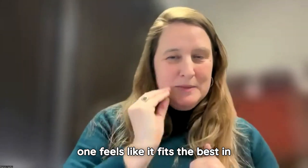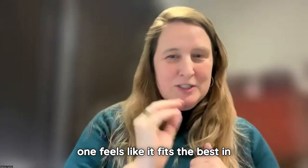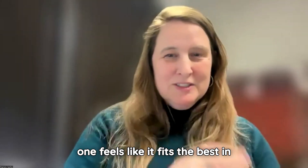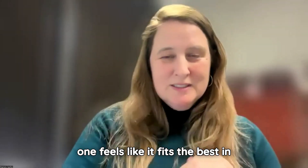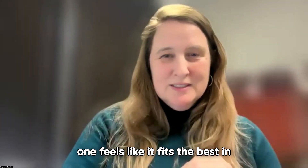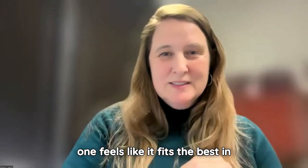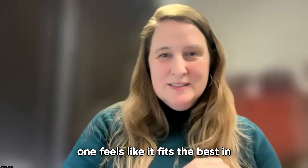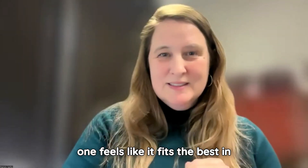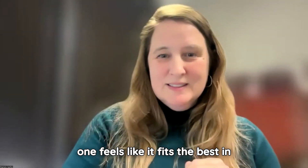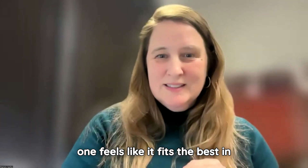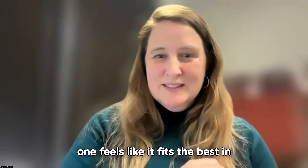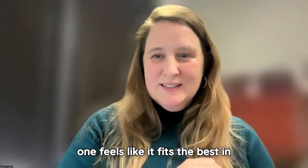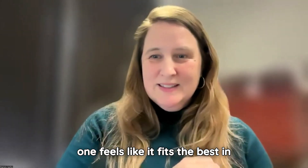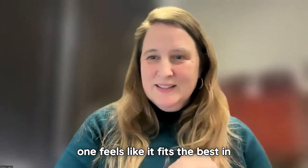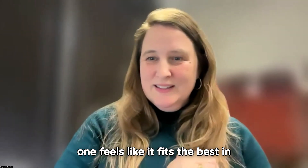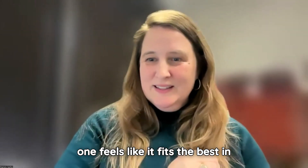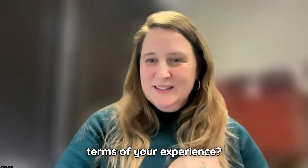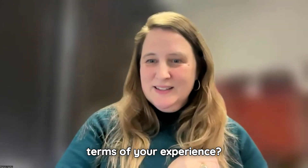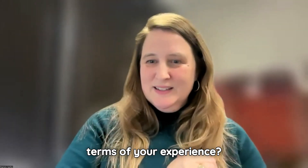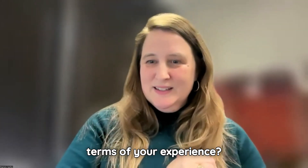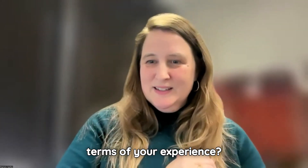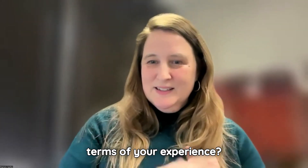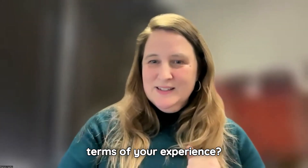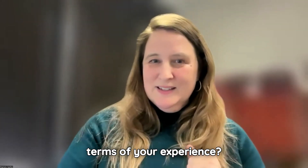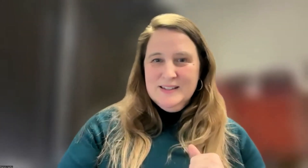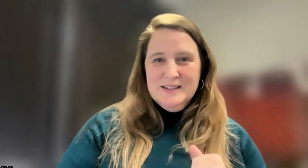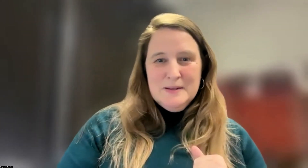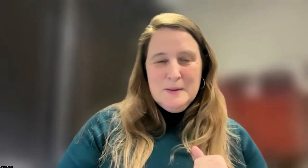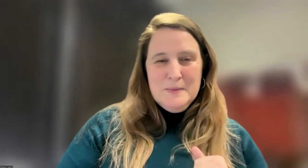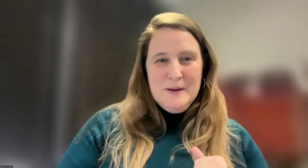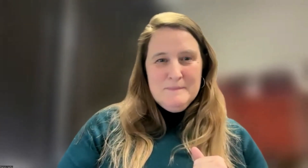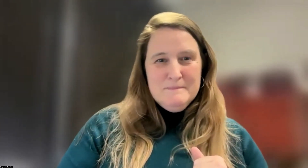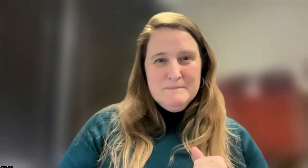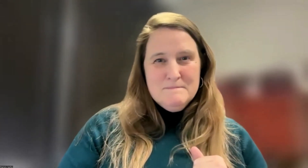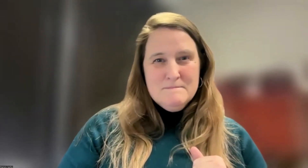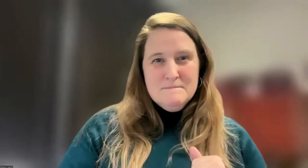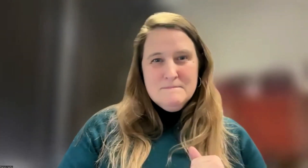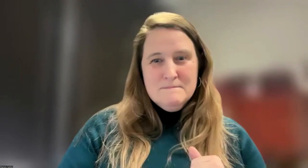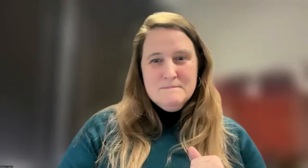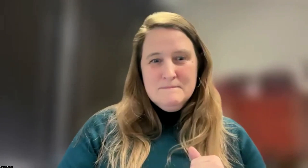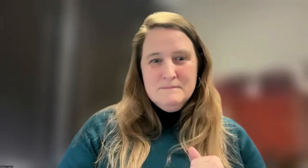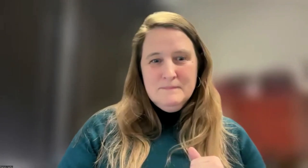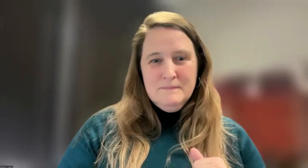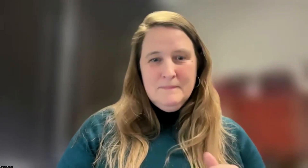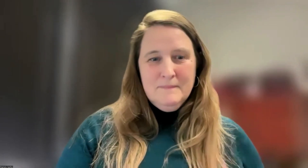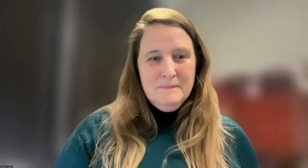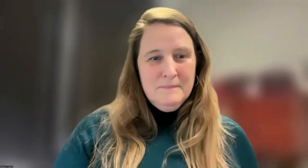one feels like it fits the best in terms of your experience?